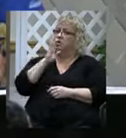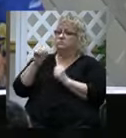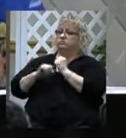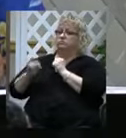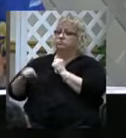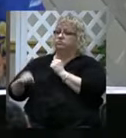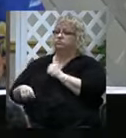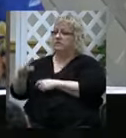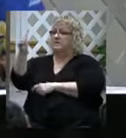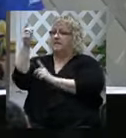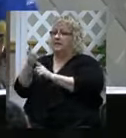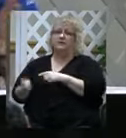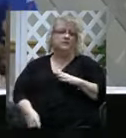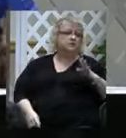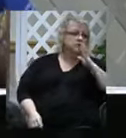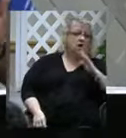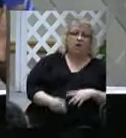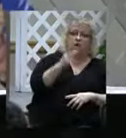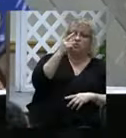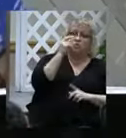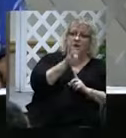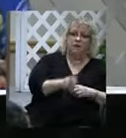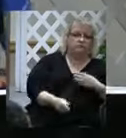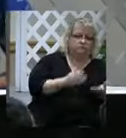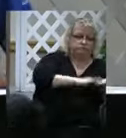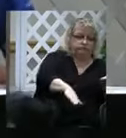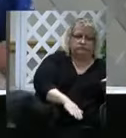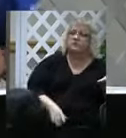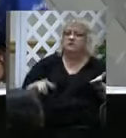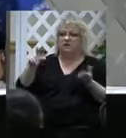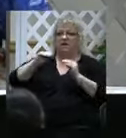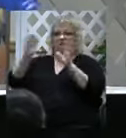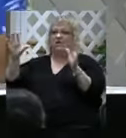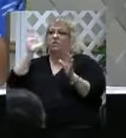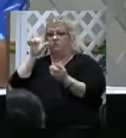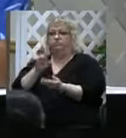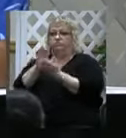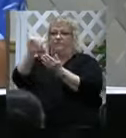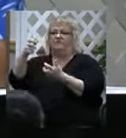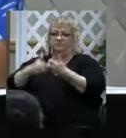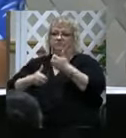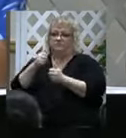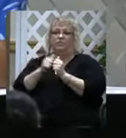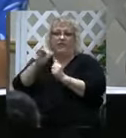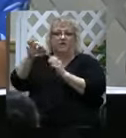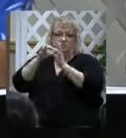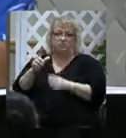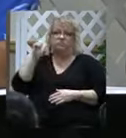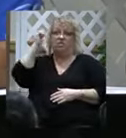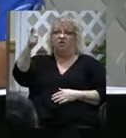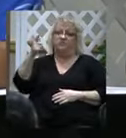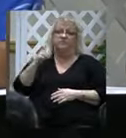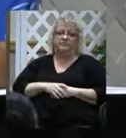right? Something that extreme and that obvious is something that we'll address separately with that interpreter when the need